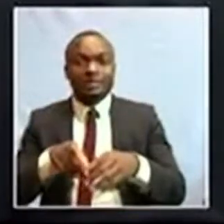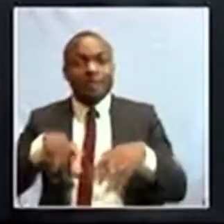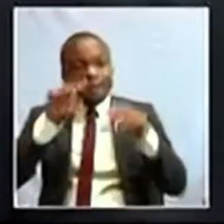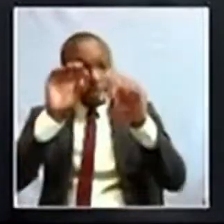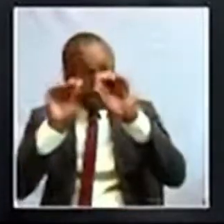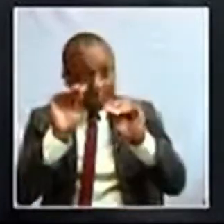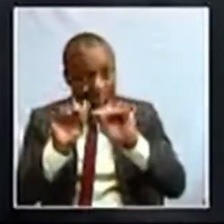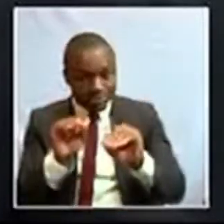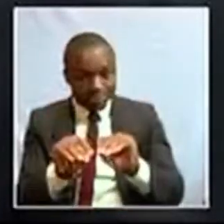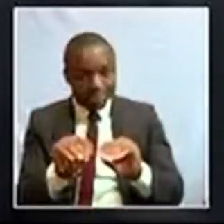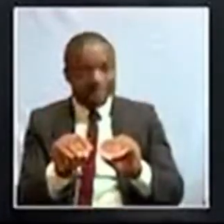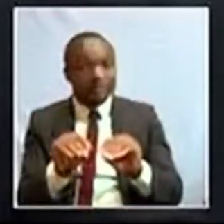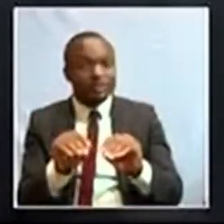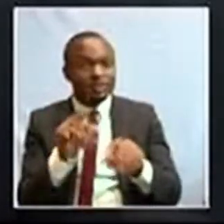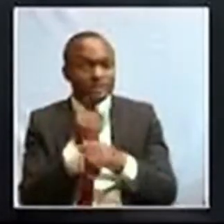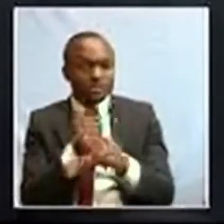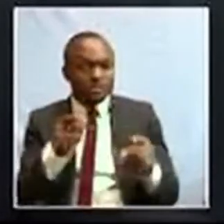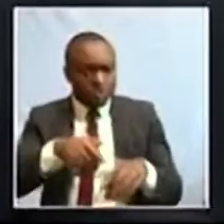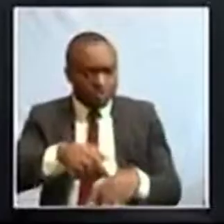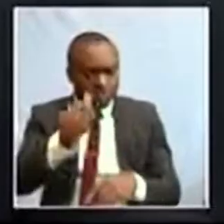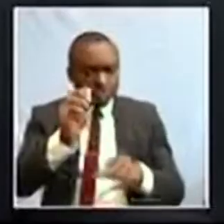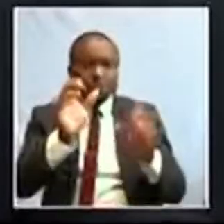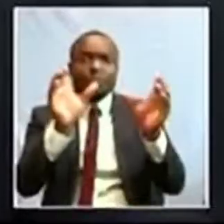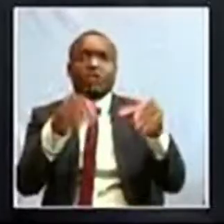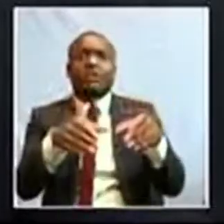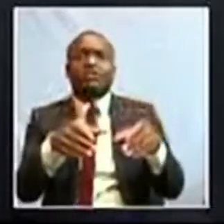is it just within from you, the councils?